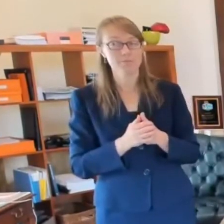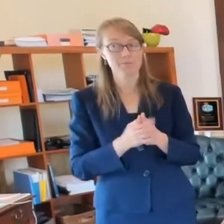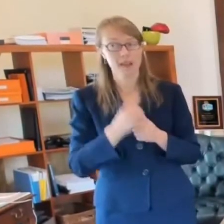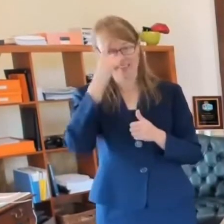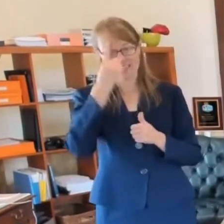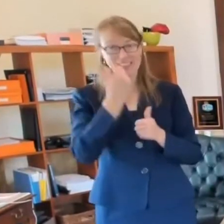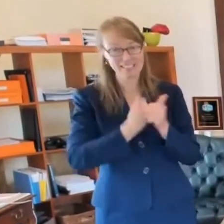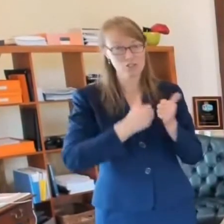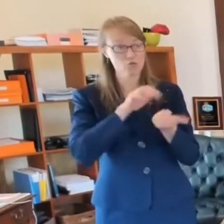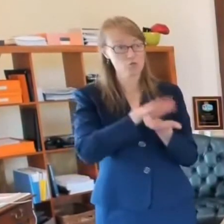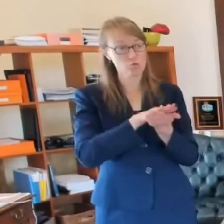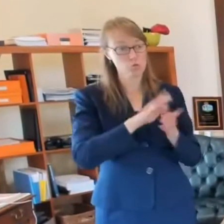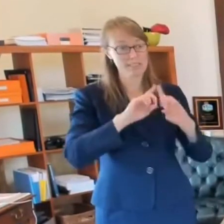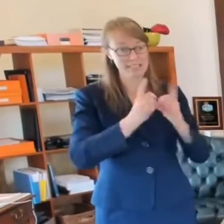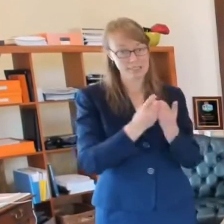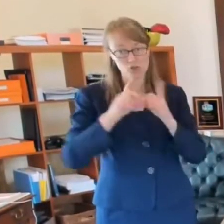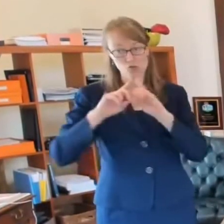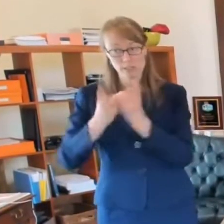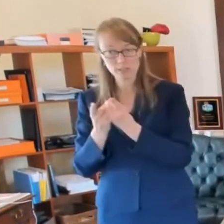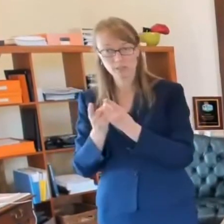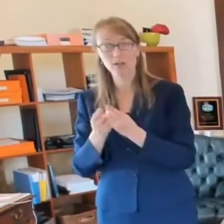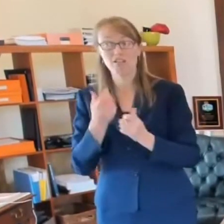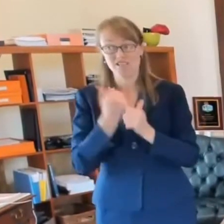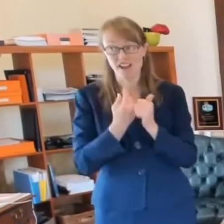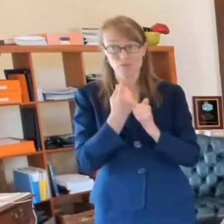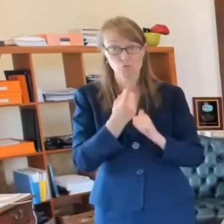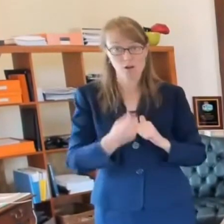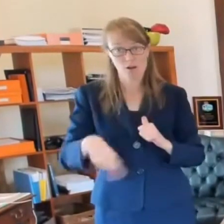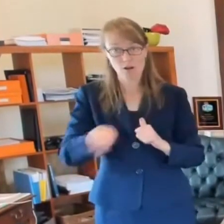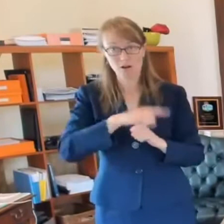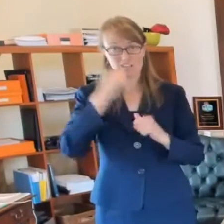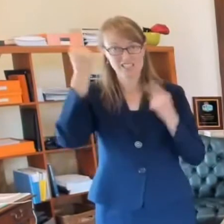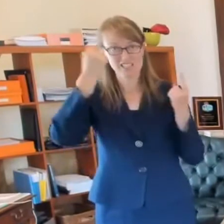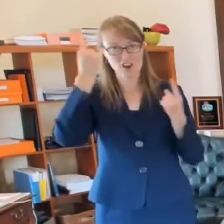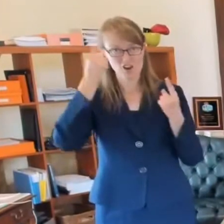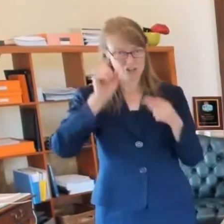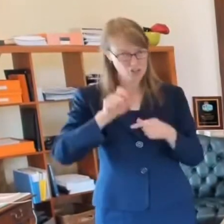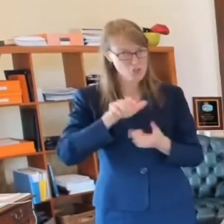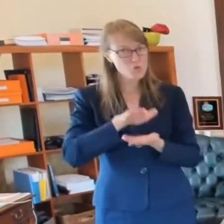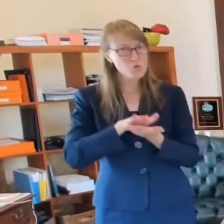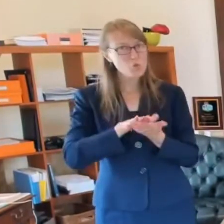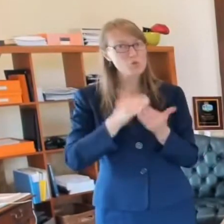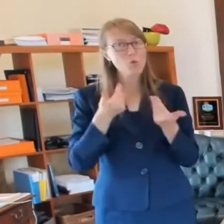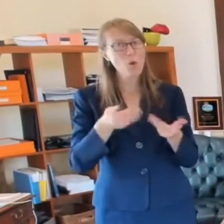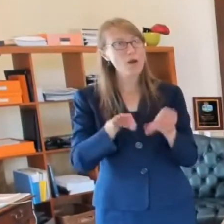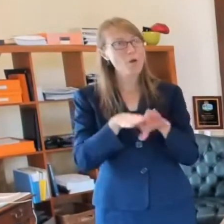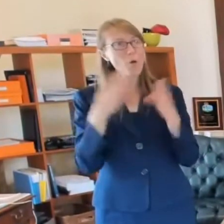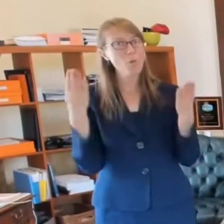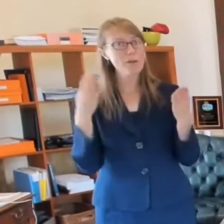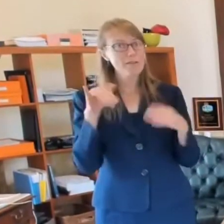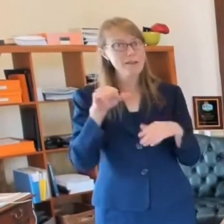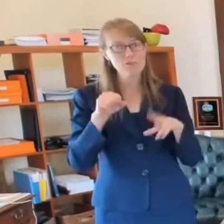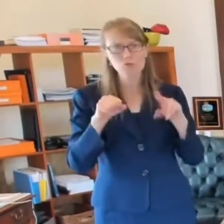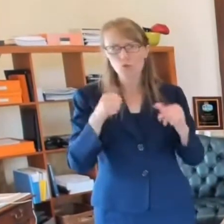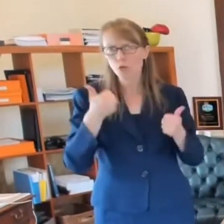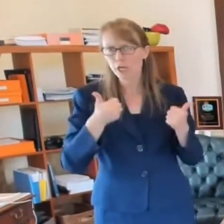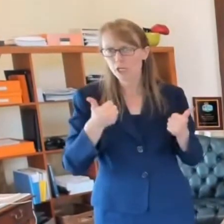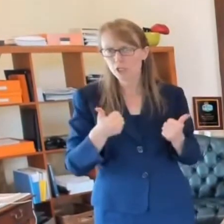about whether or not in-person school should open. It's a very complex issue